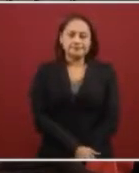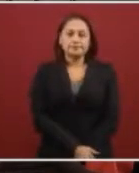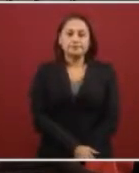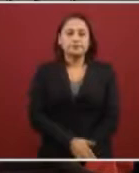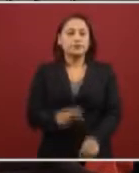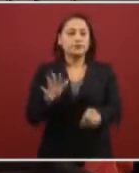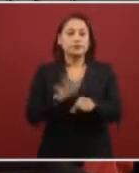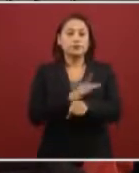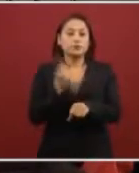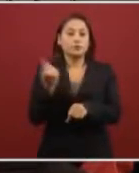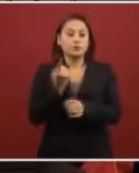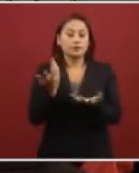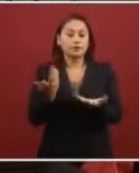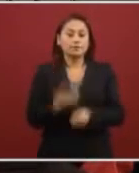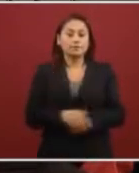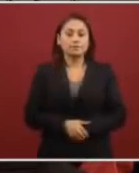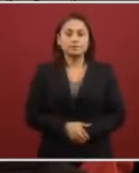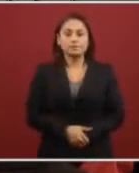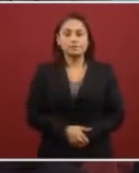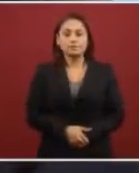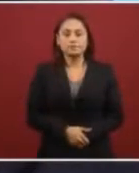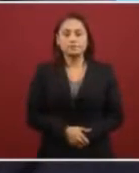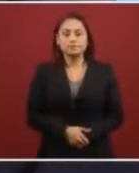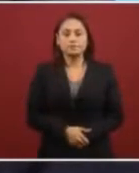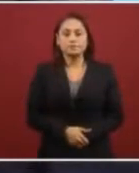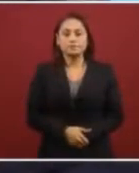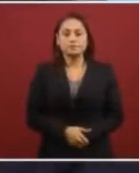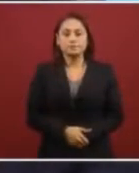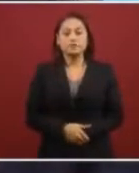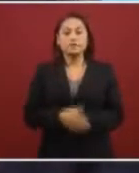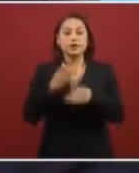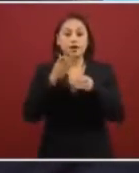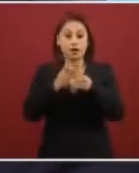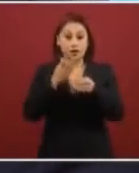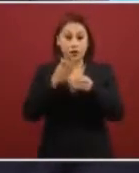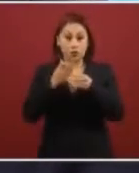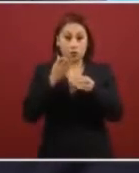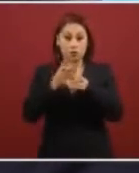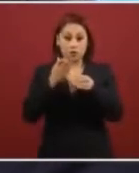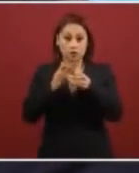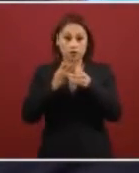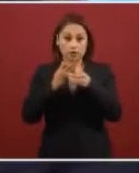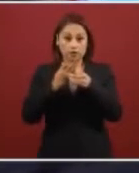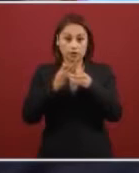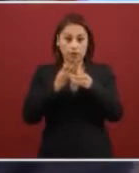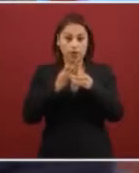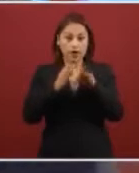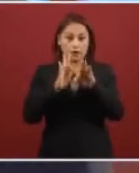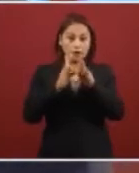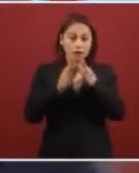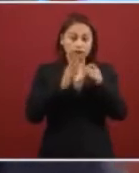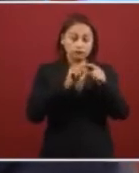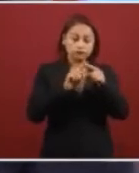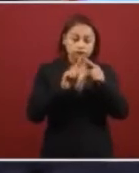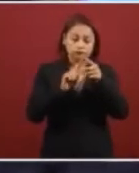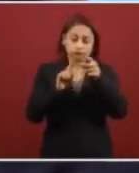sentido, in the sense de que se está dando preferencia a la gente más pobre de